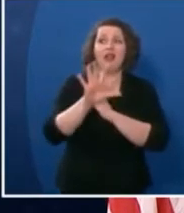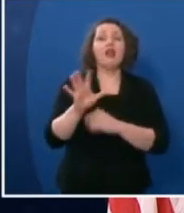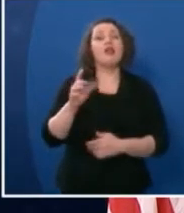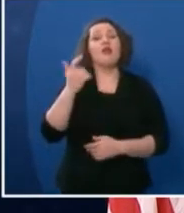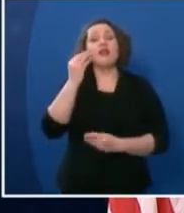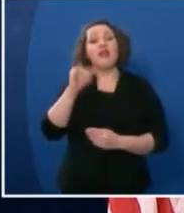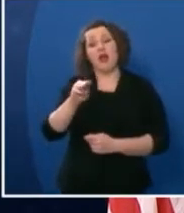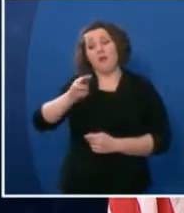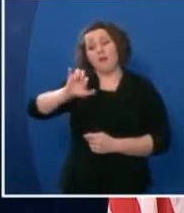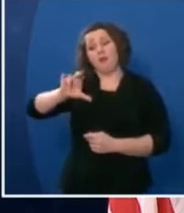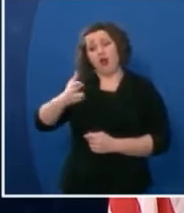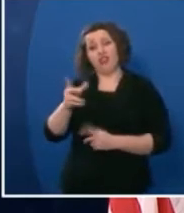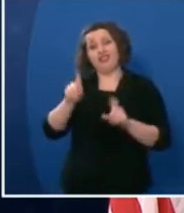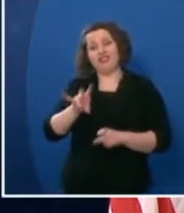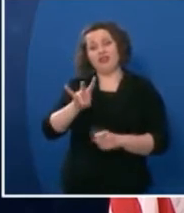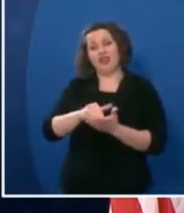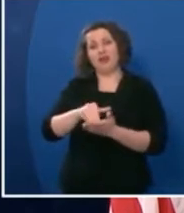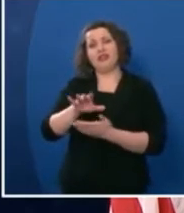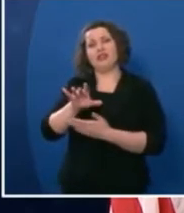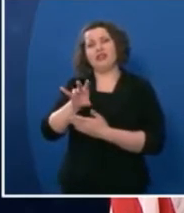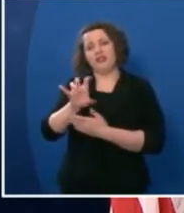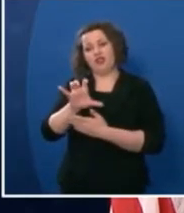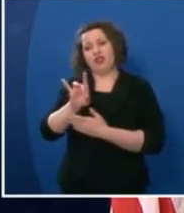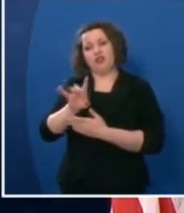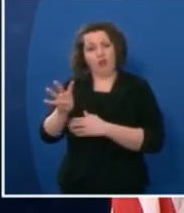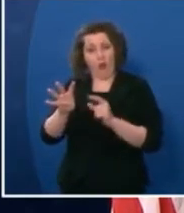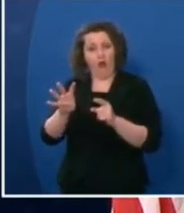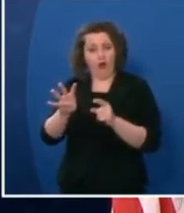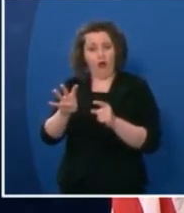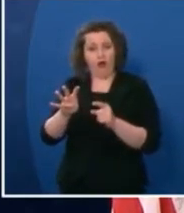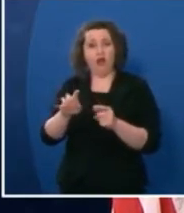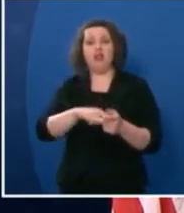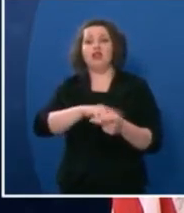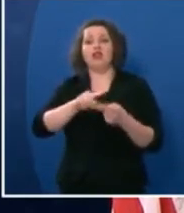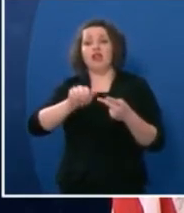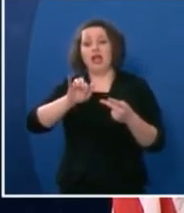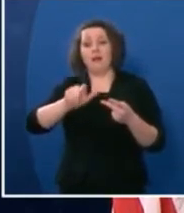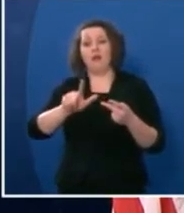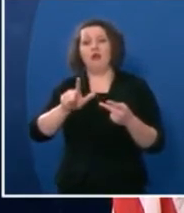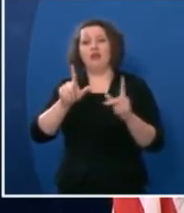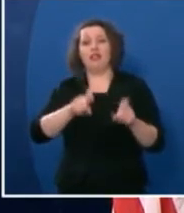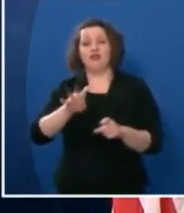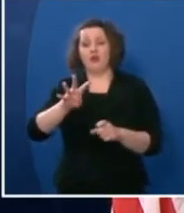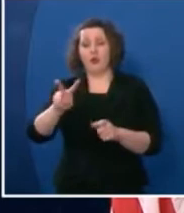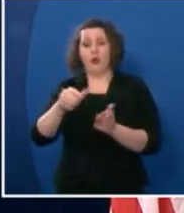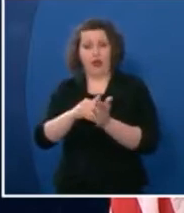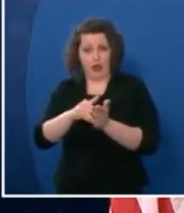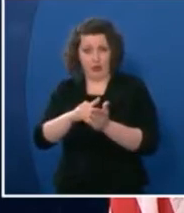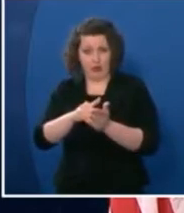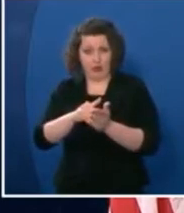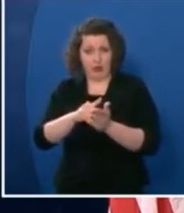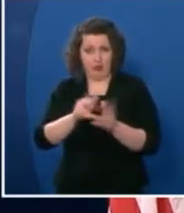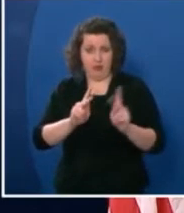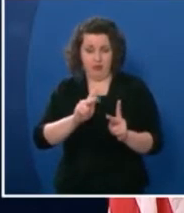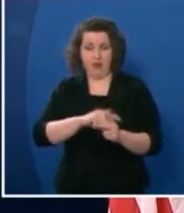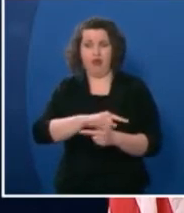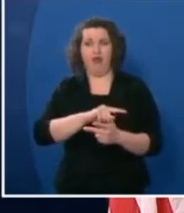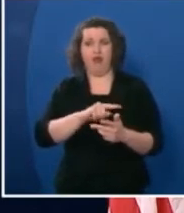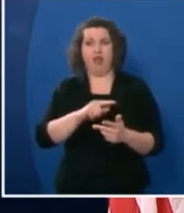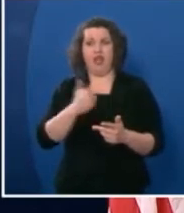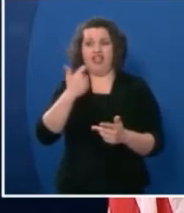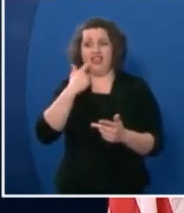tested 7,884 Iowans. In April, we tested 42,000 Iowans. And through